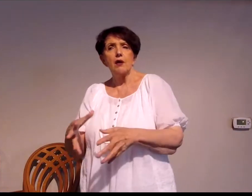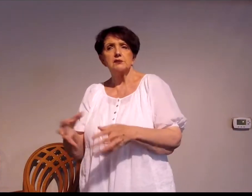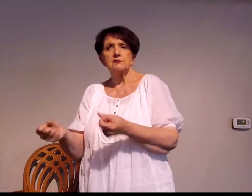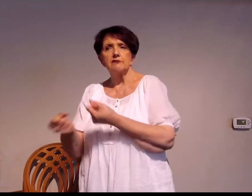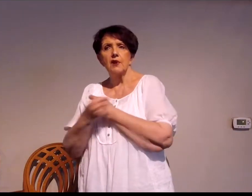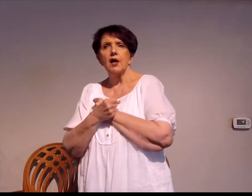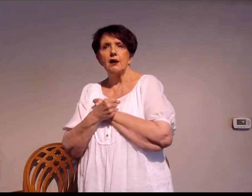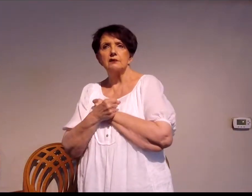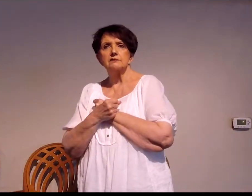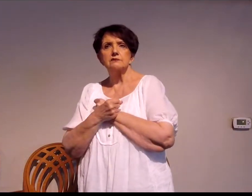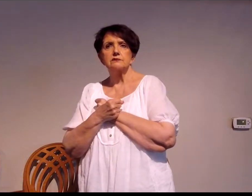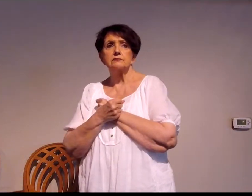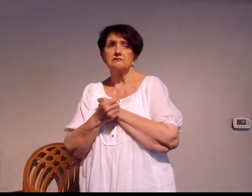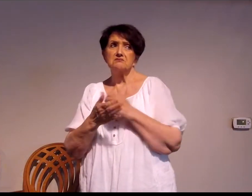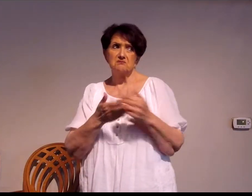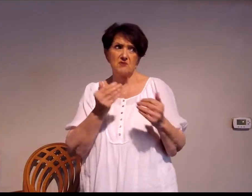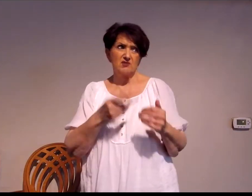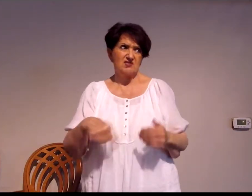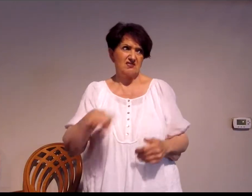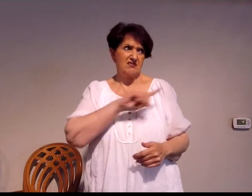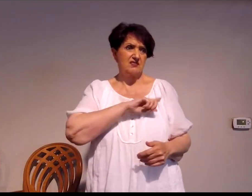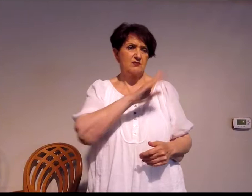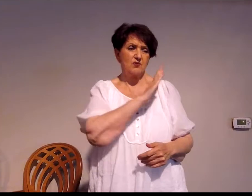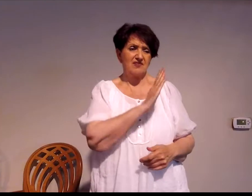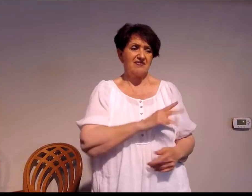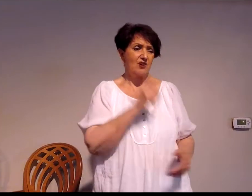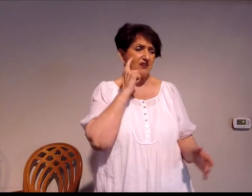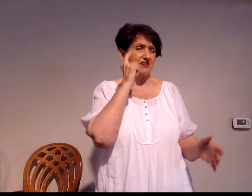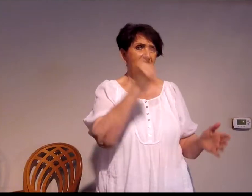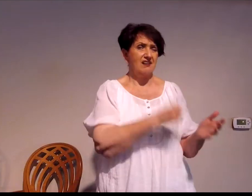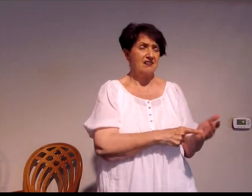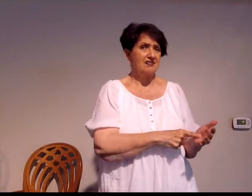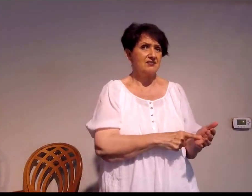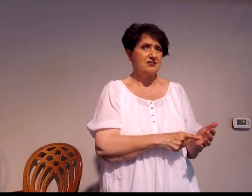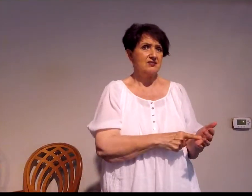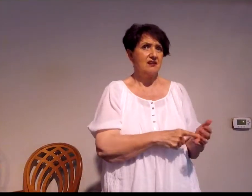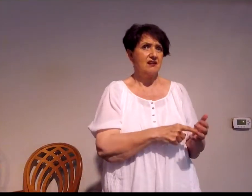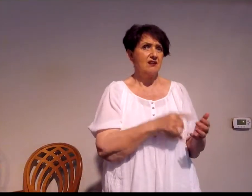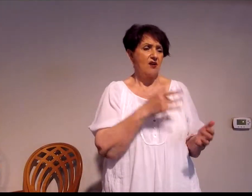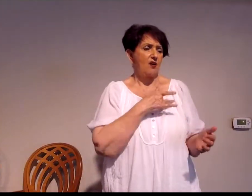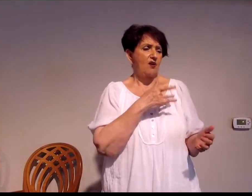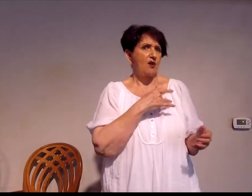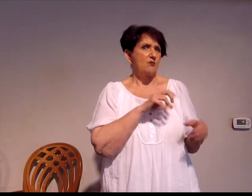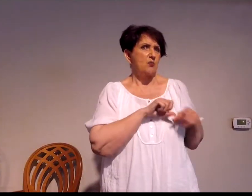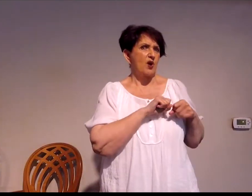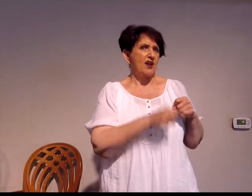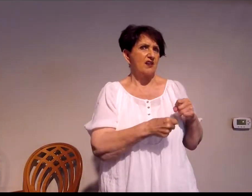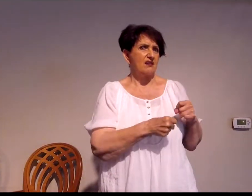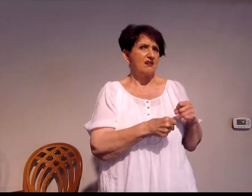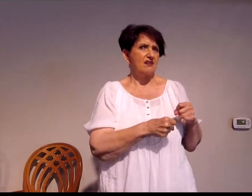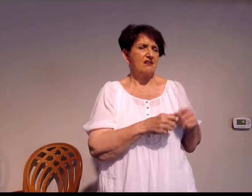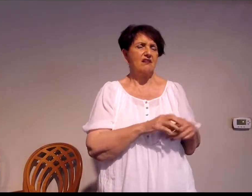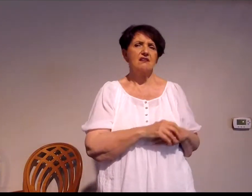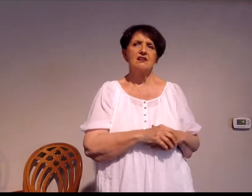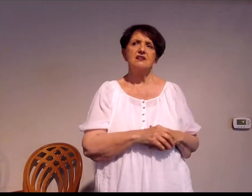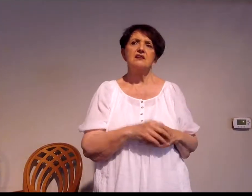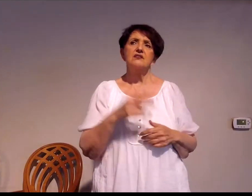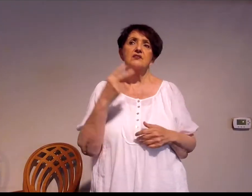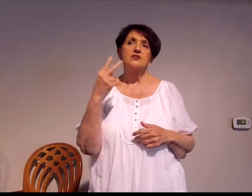us are slow to acknowledge, well, what we're actually feeling is heartbreak. And there are two reasons